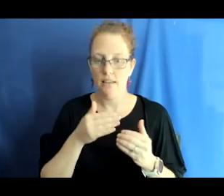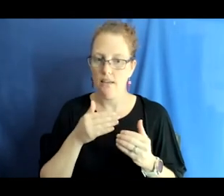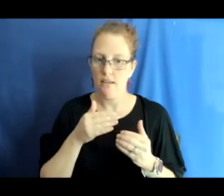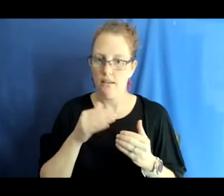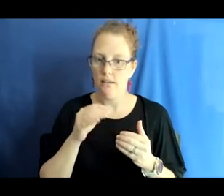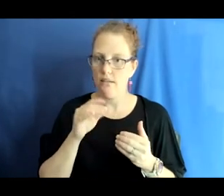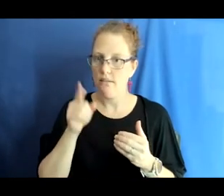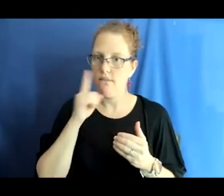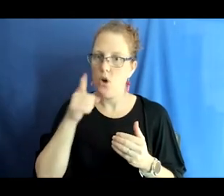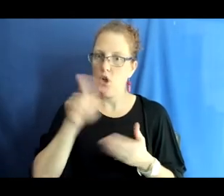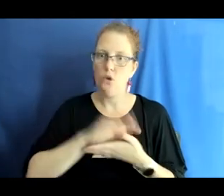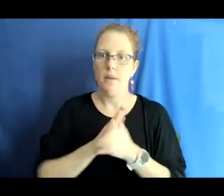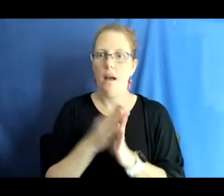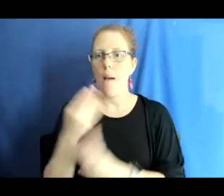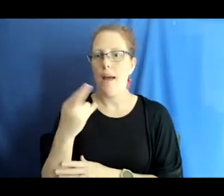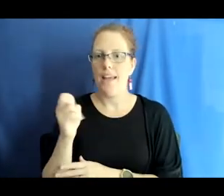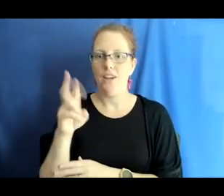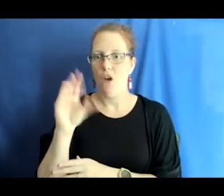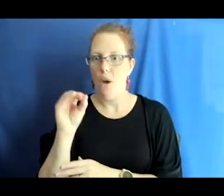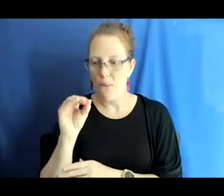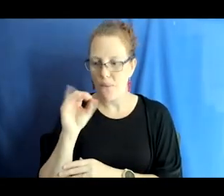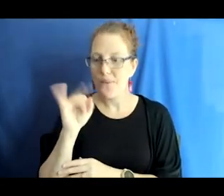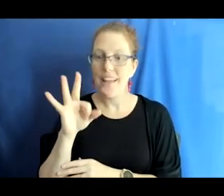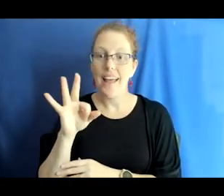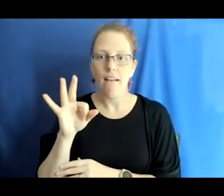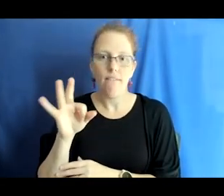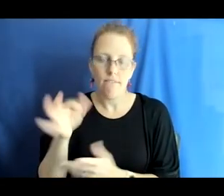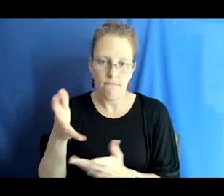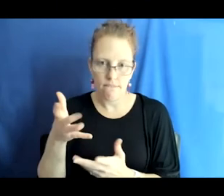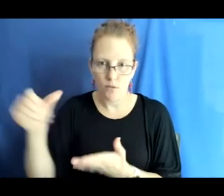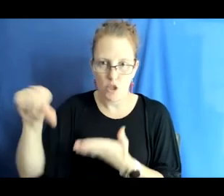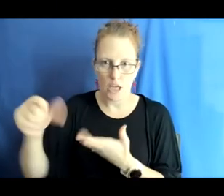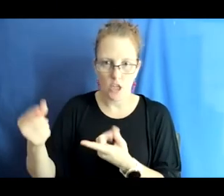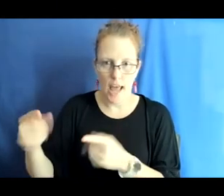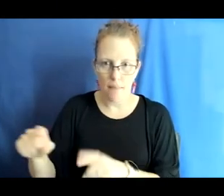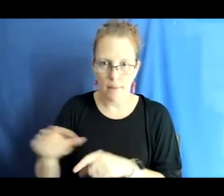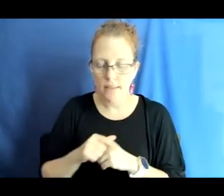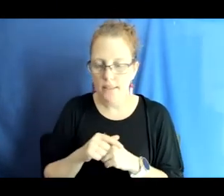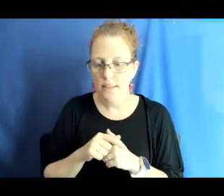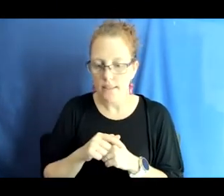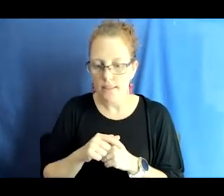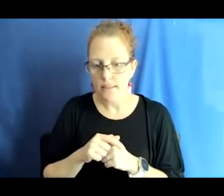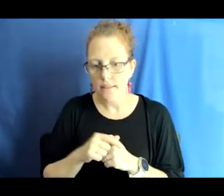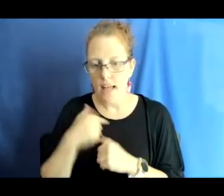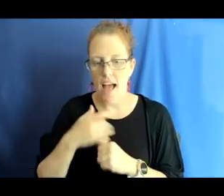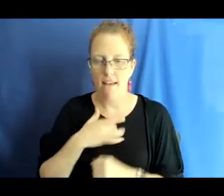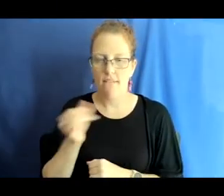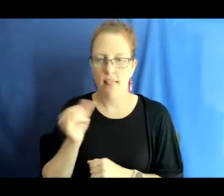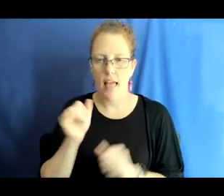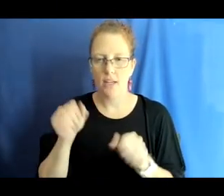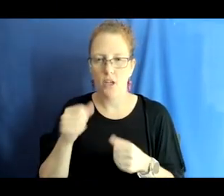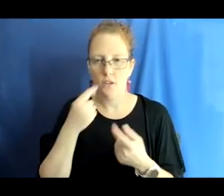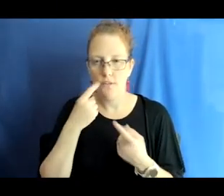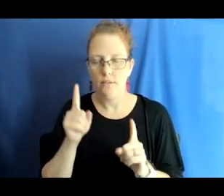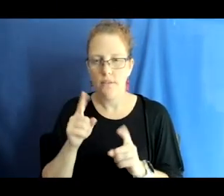a hero in the end, even if you had not come away with what you wanted. Yeah, well, you know, I think I could also be a hero